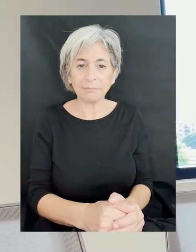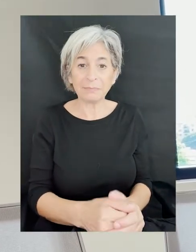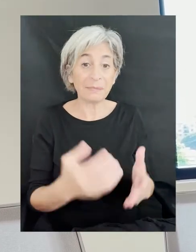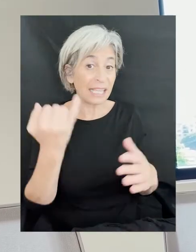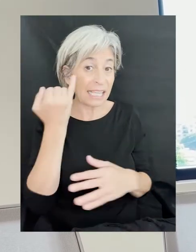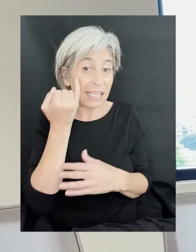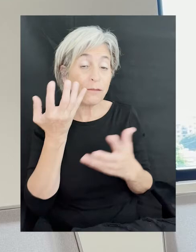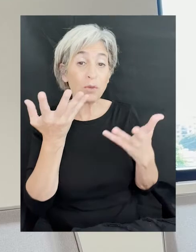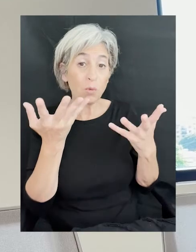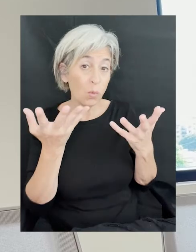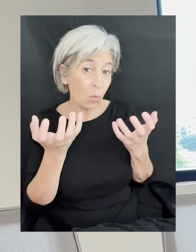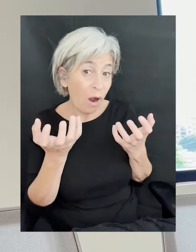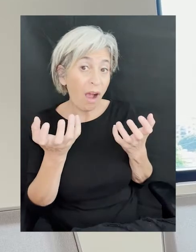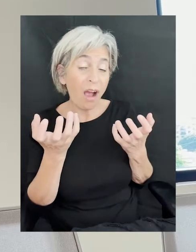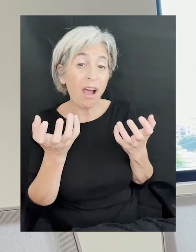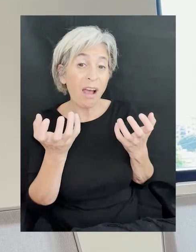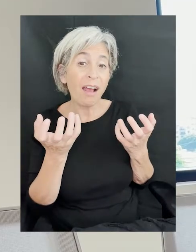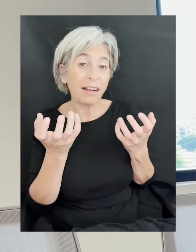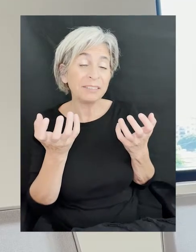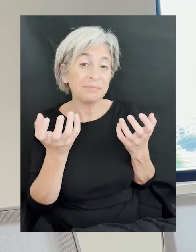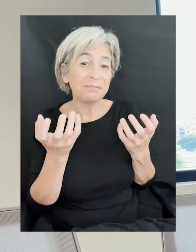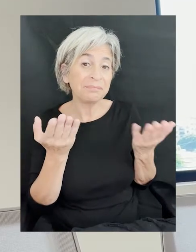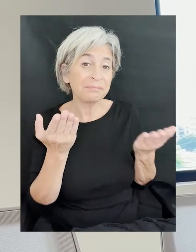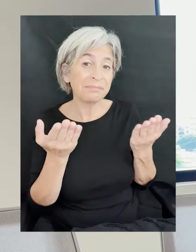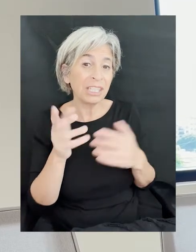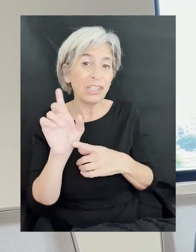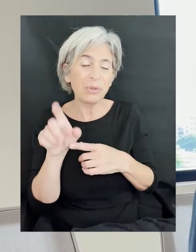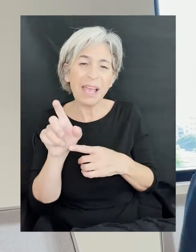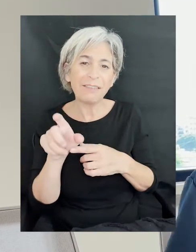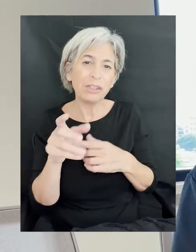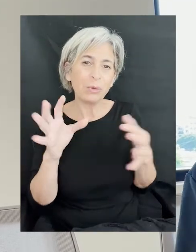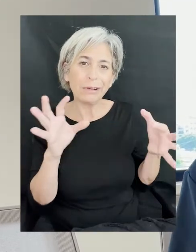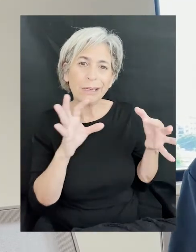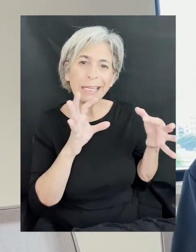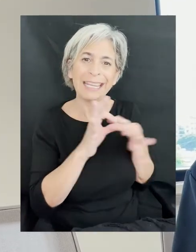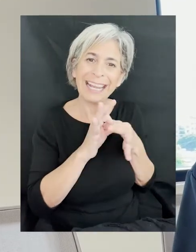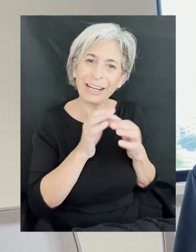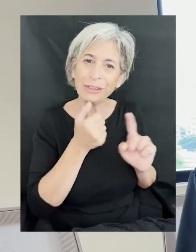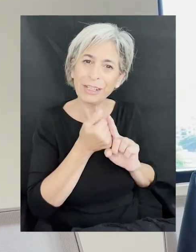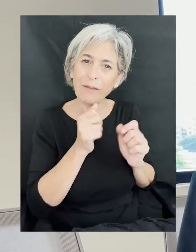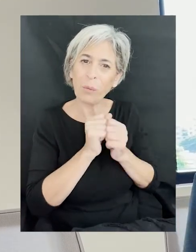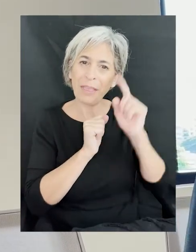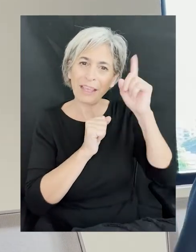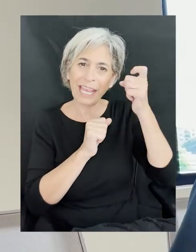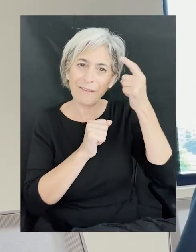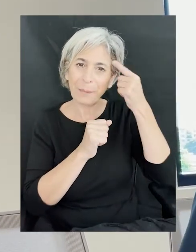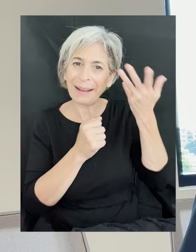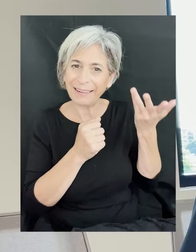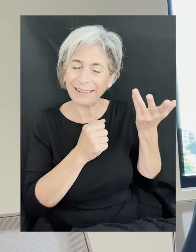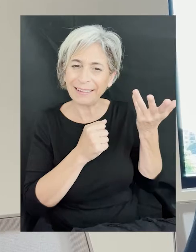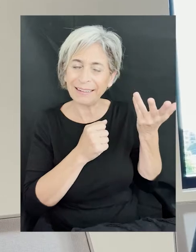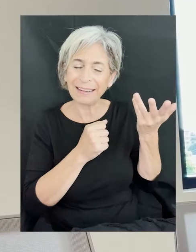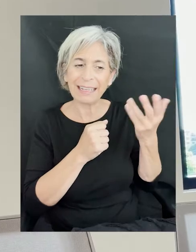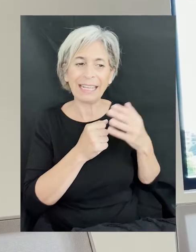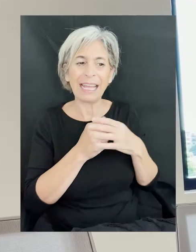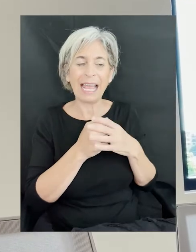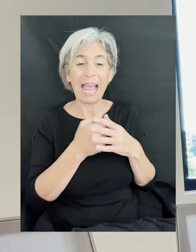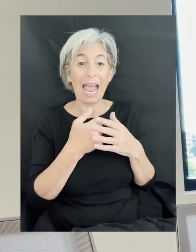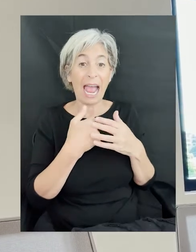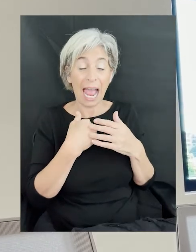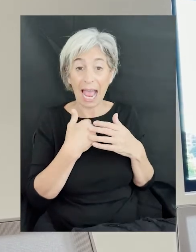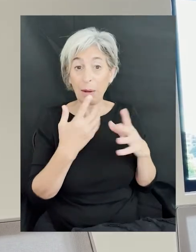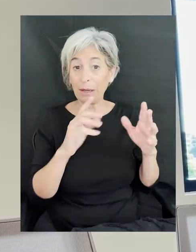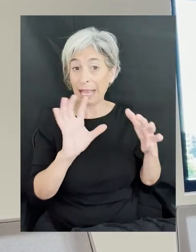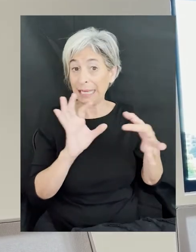So if you want to, you have to connect yourself to government. Let's say to myself, the way that I